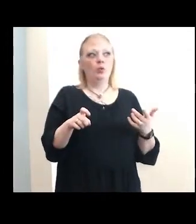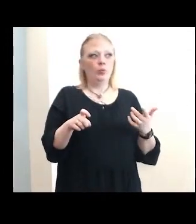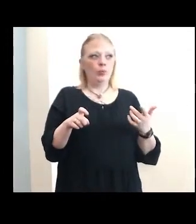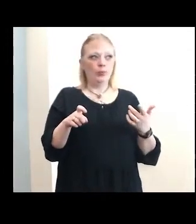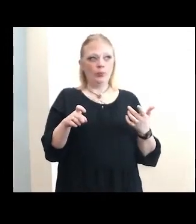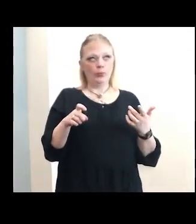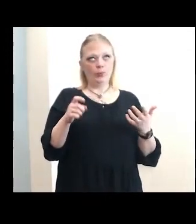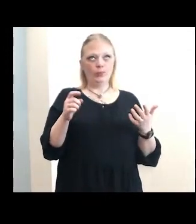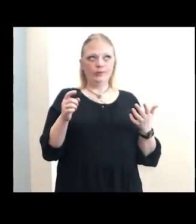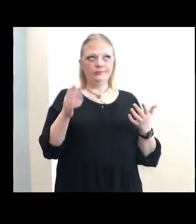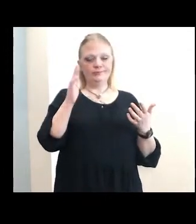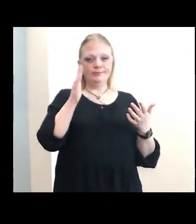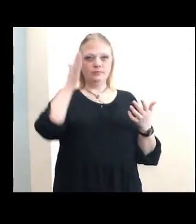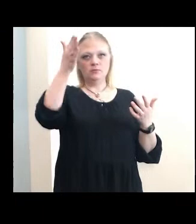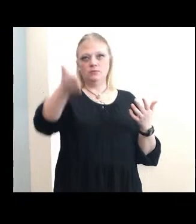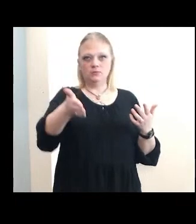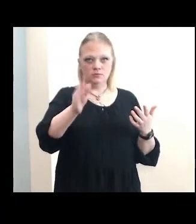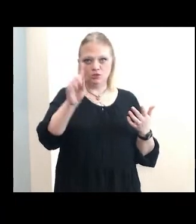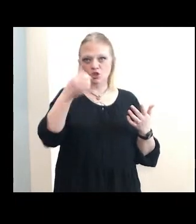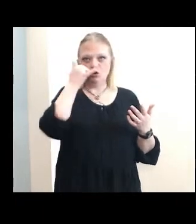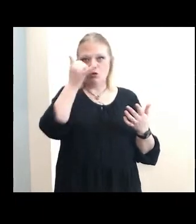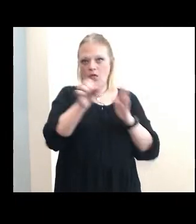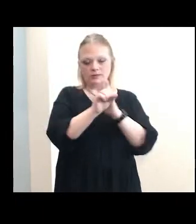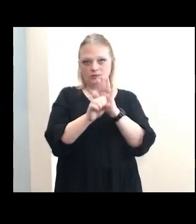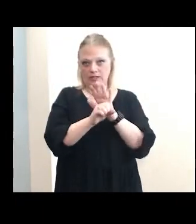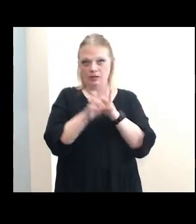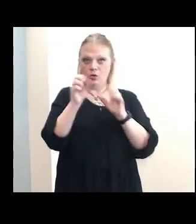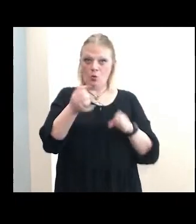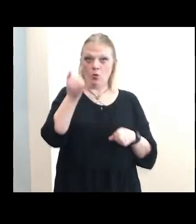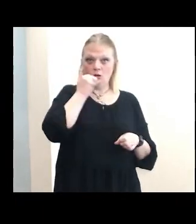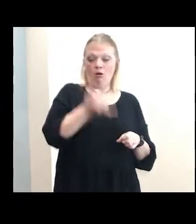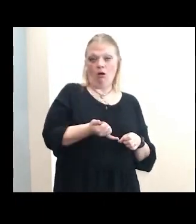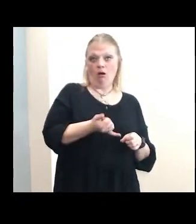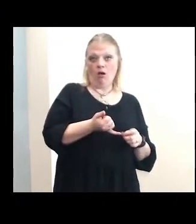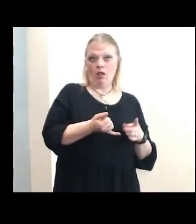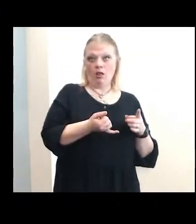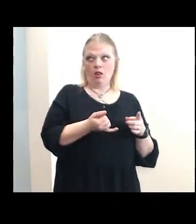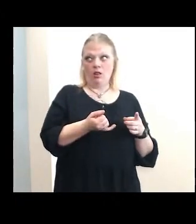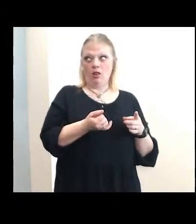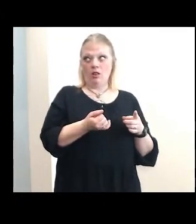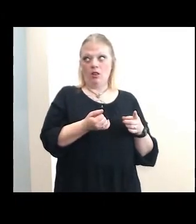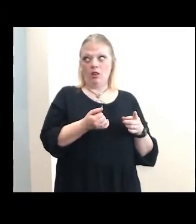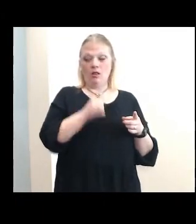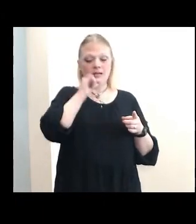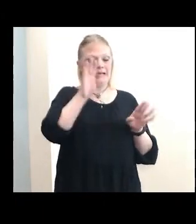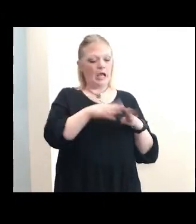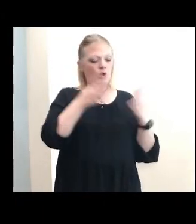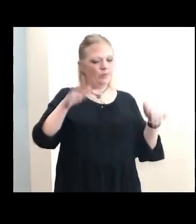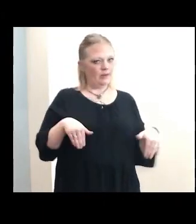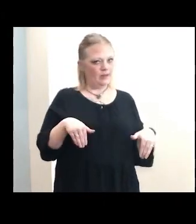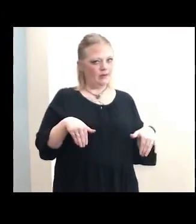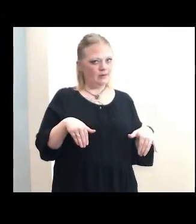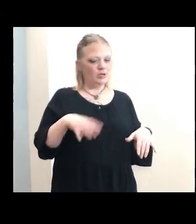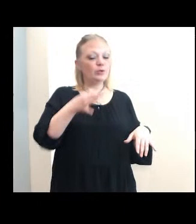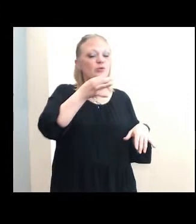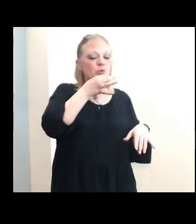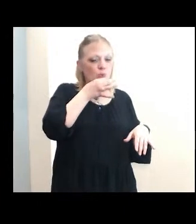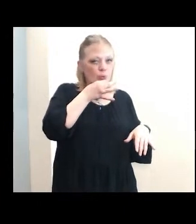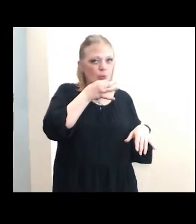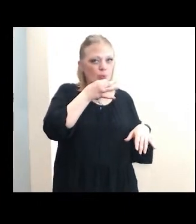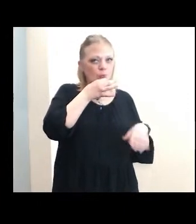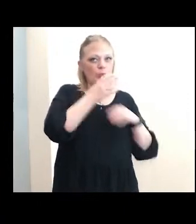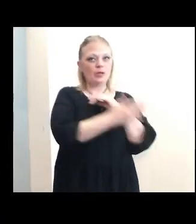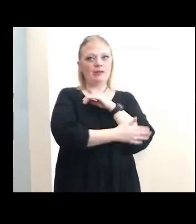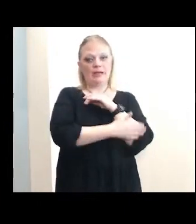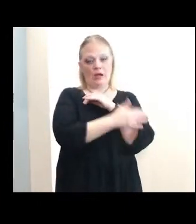in the future, just call the state site. You can also call not open yet, but soon to be open, a county